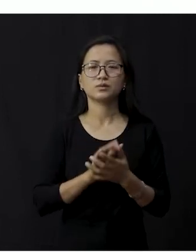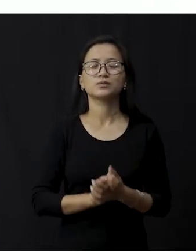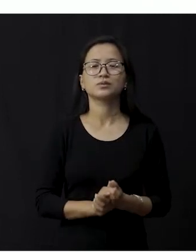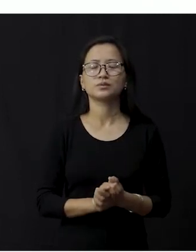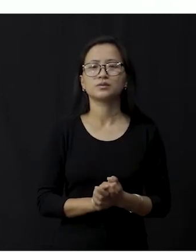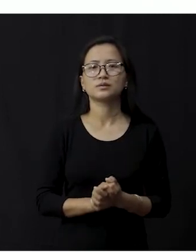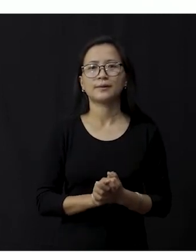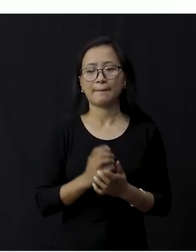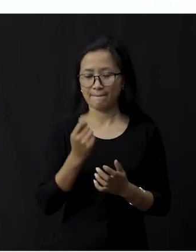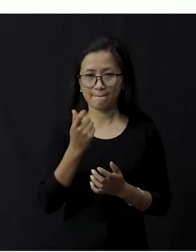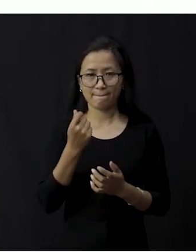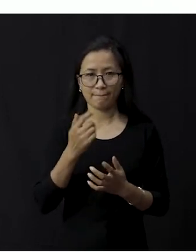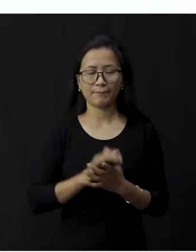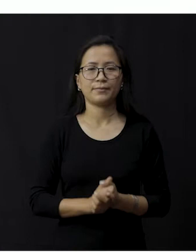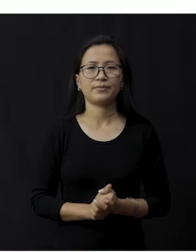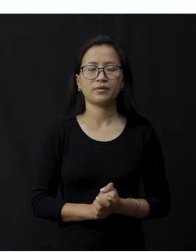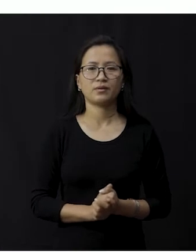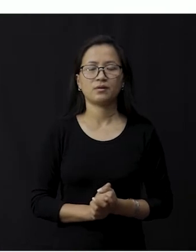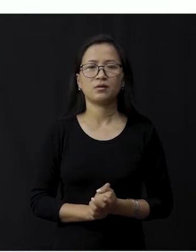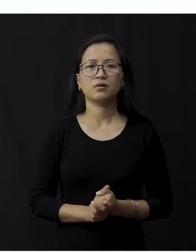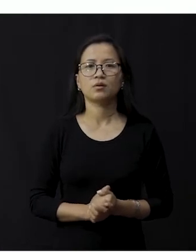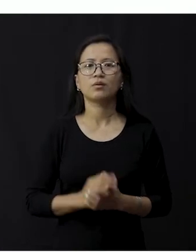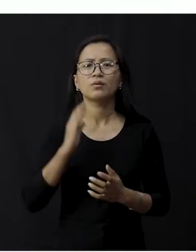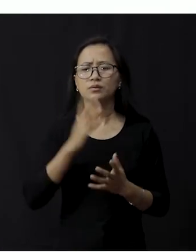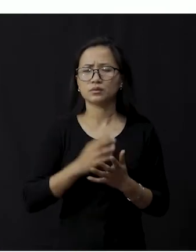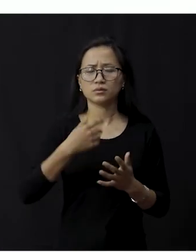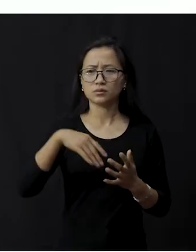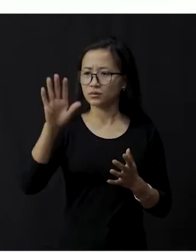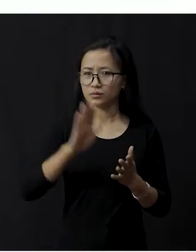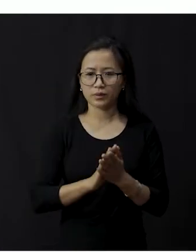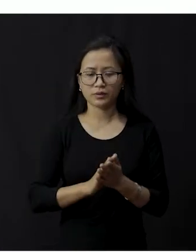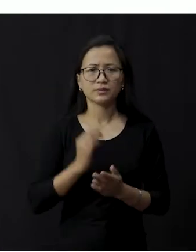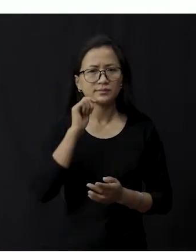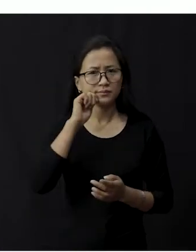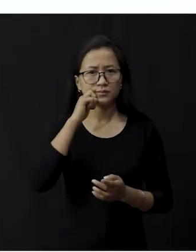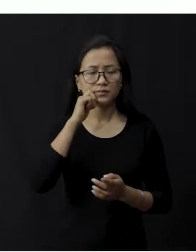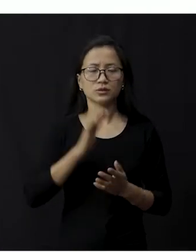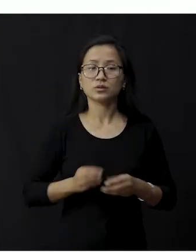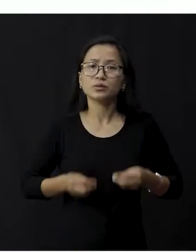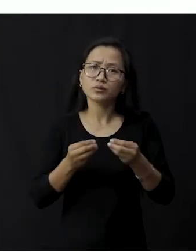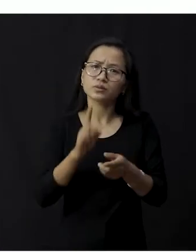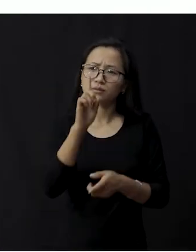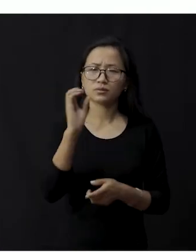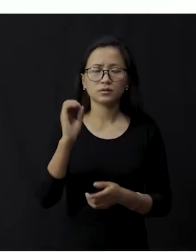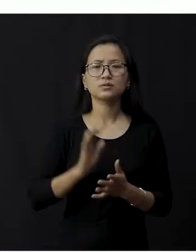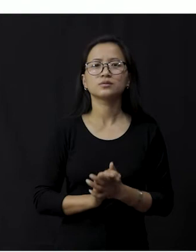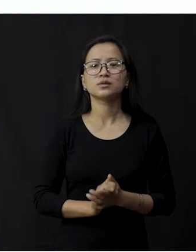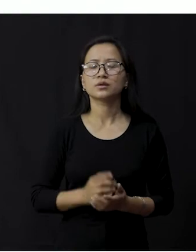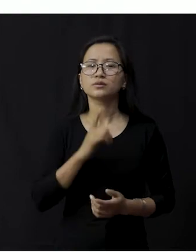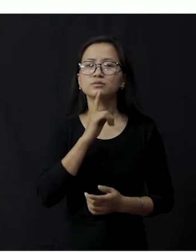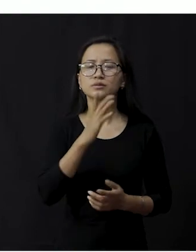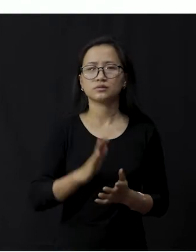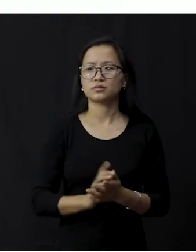R-U-P-E-E. Rupee. So, see, when you are going to buy sweets, your parents are giving you 10 rupees. So, we